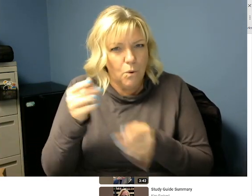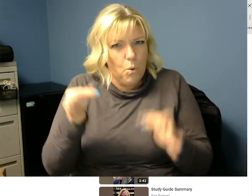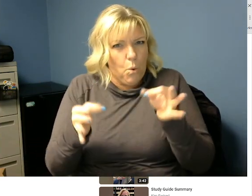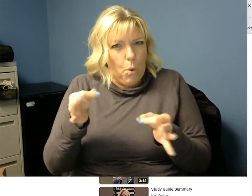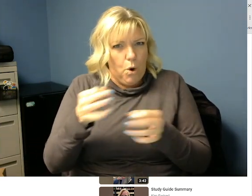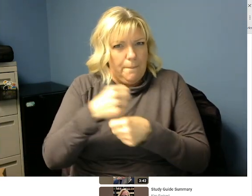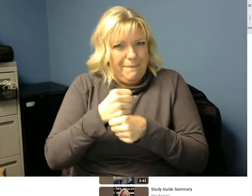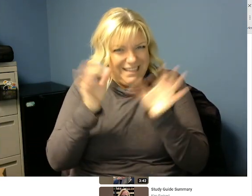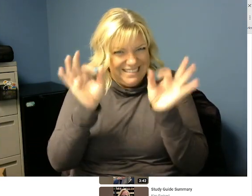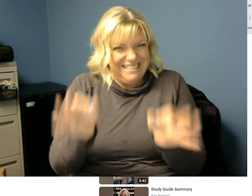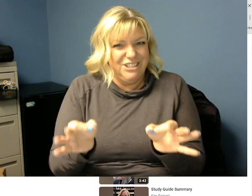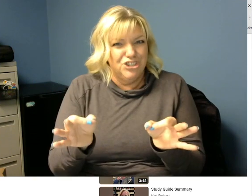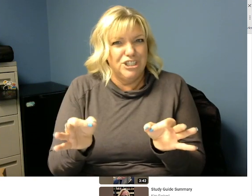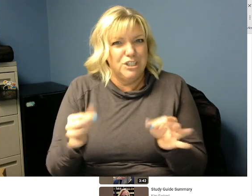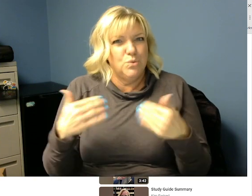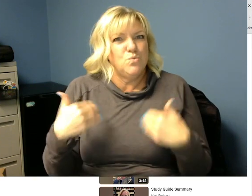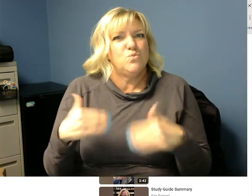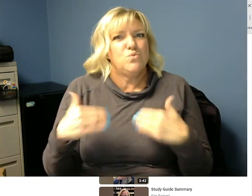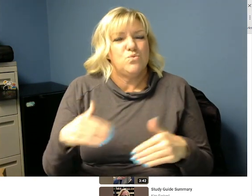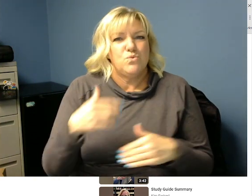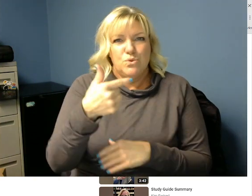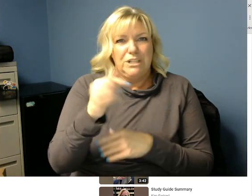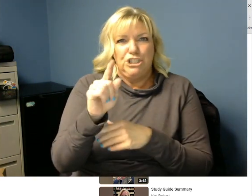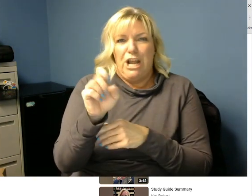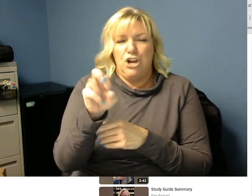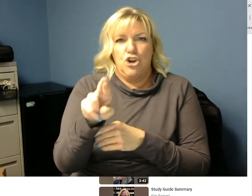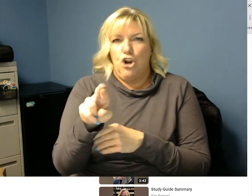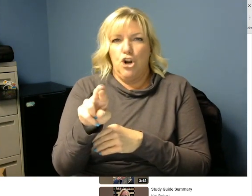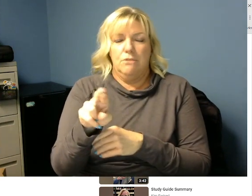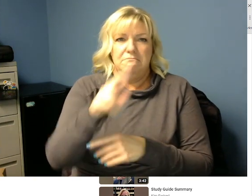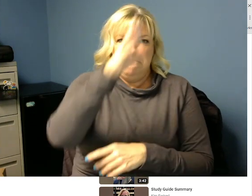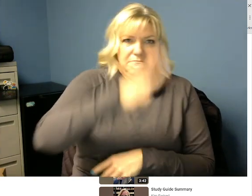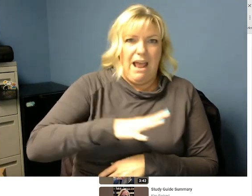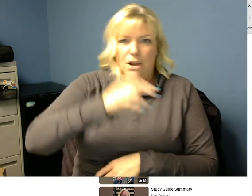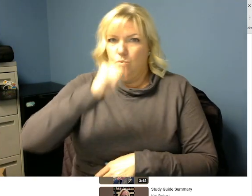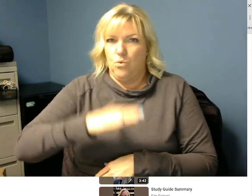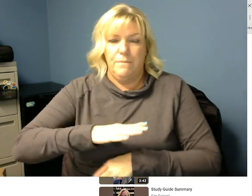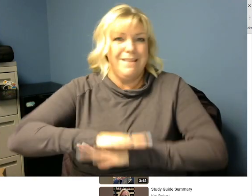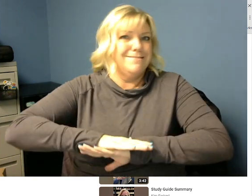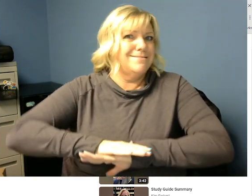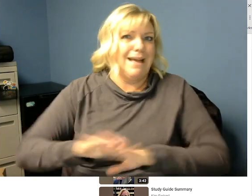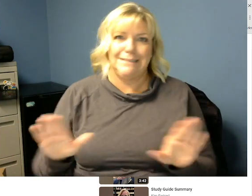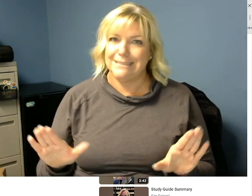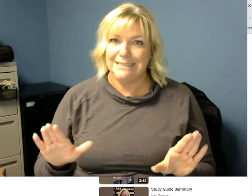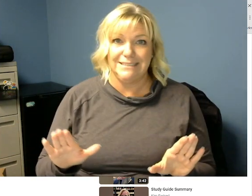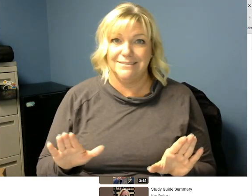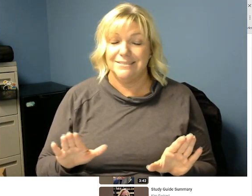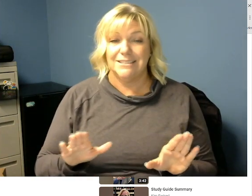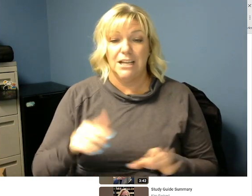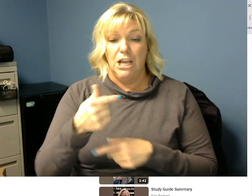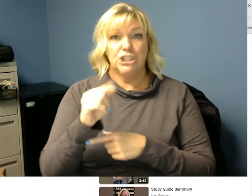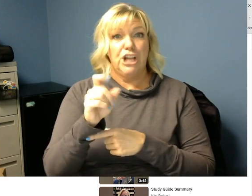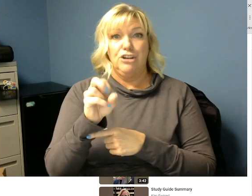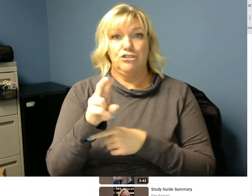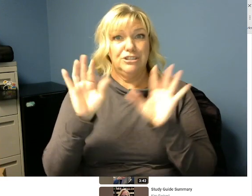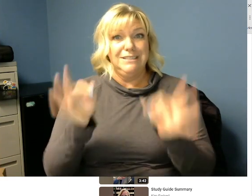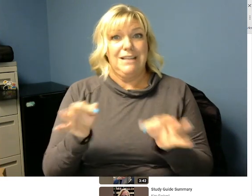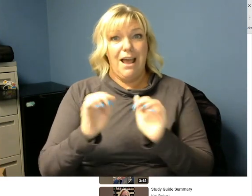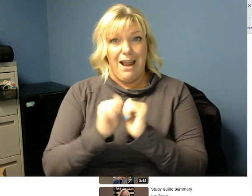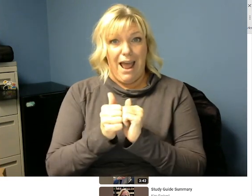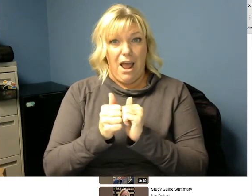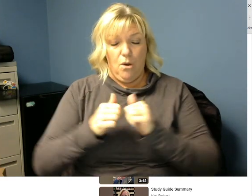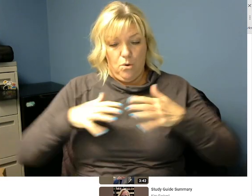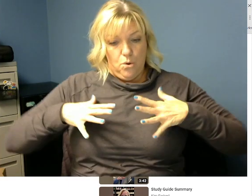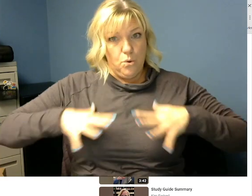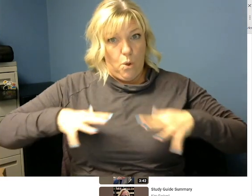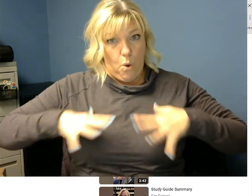it again shows how static gender is. Gender is determined by what you wear and by what